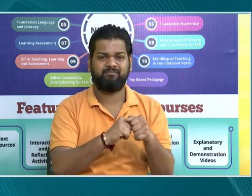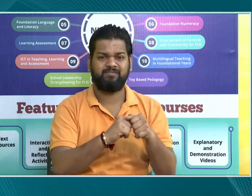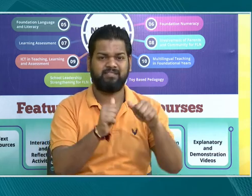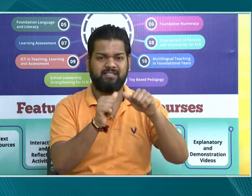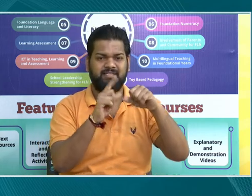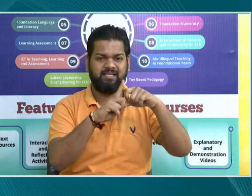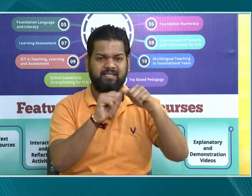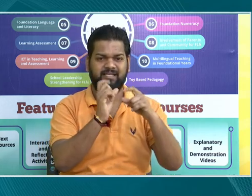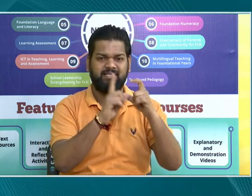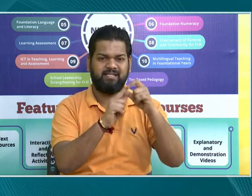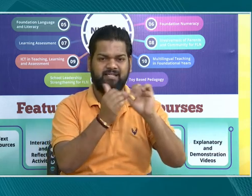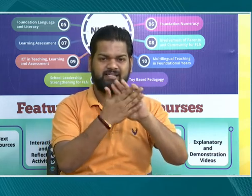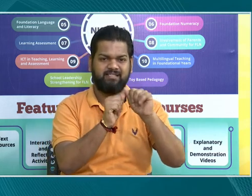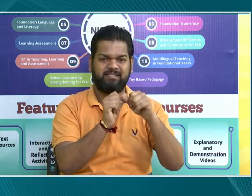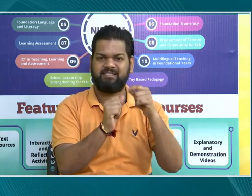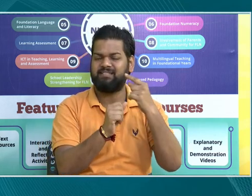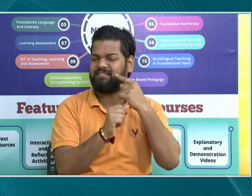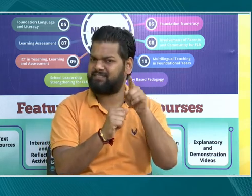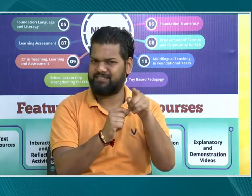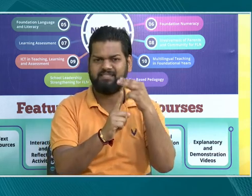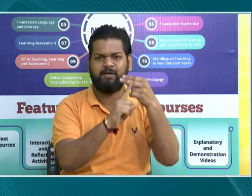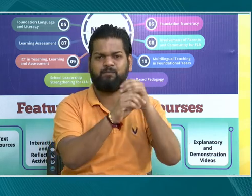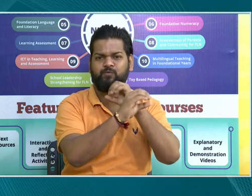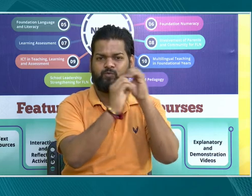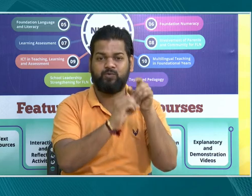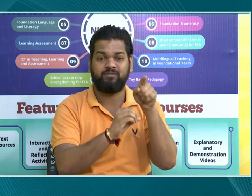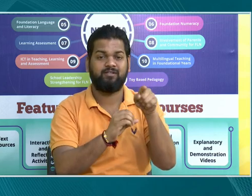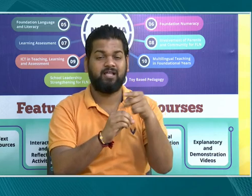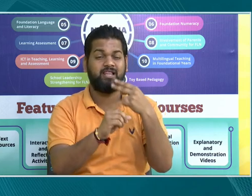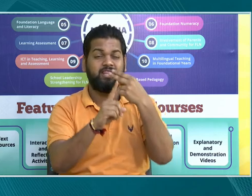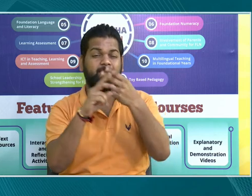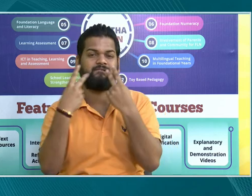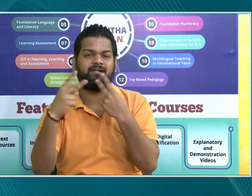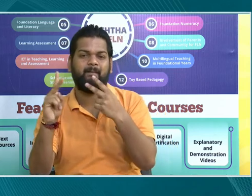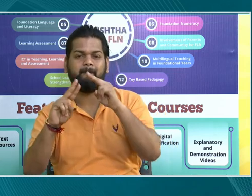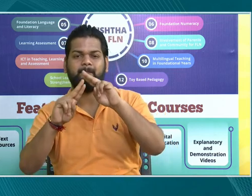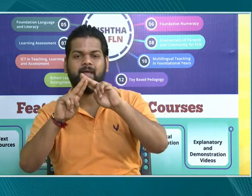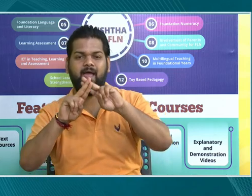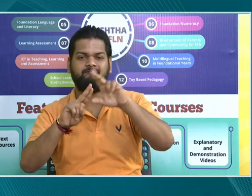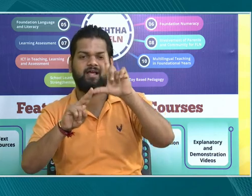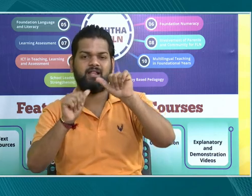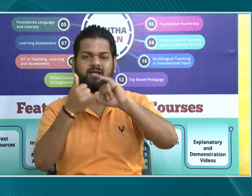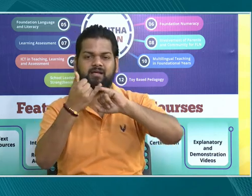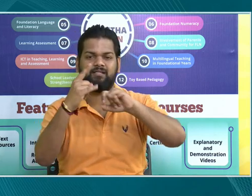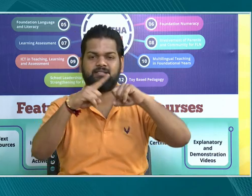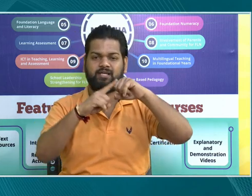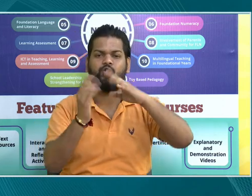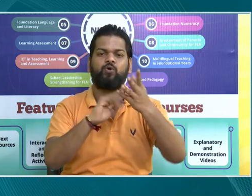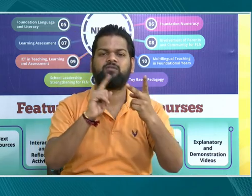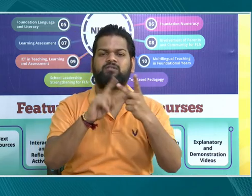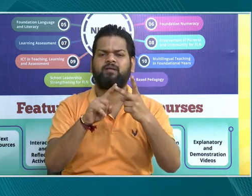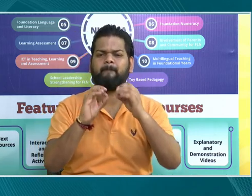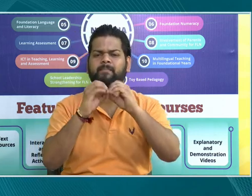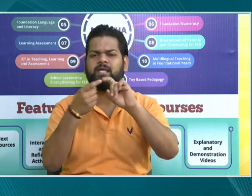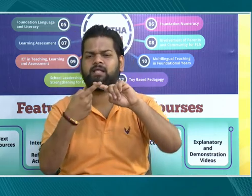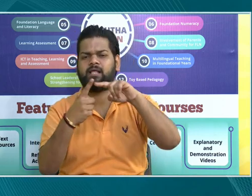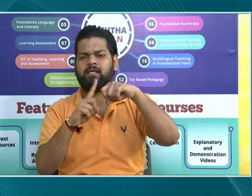of, things are used. It can be flask, okay? It can be beaker. So generally we